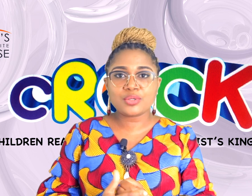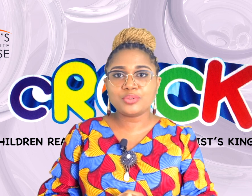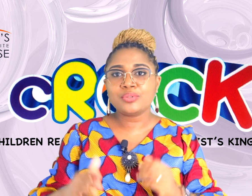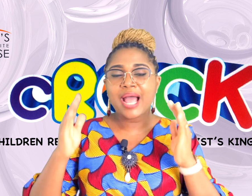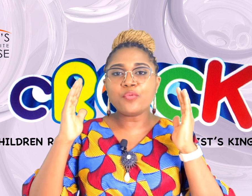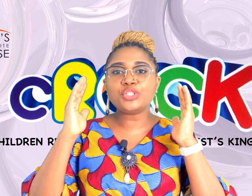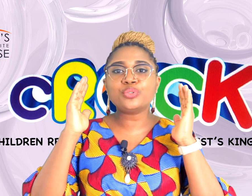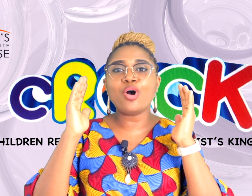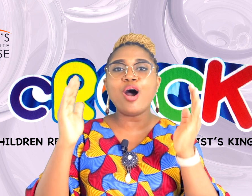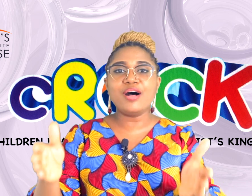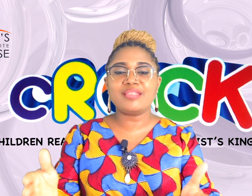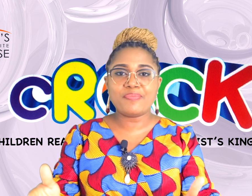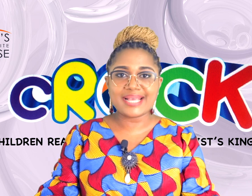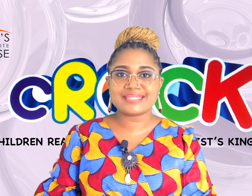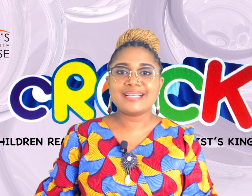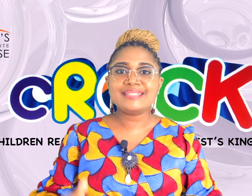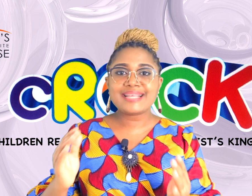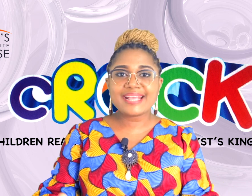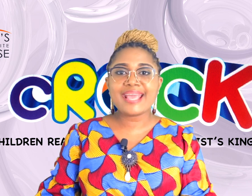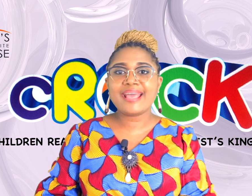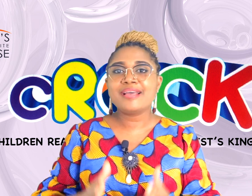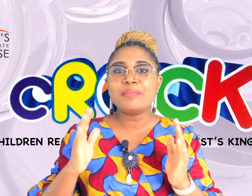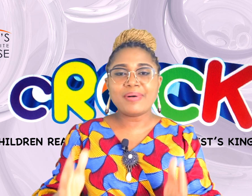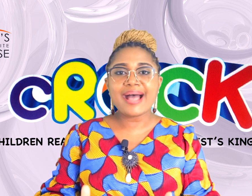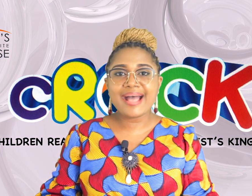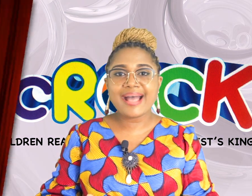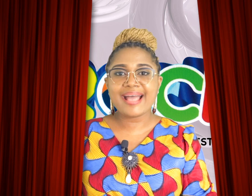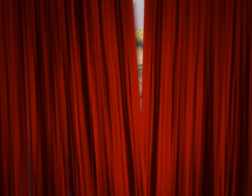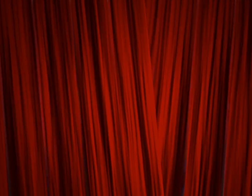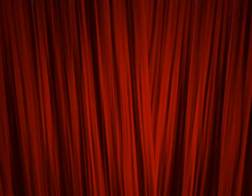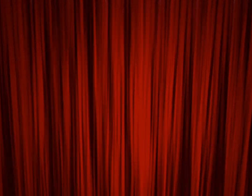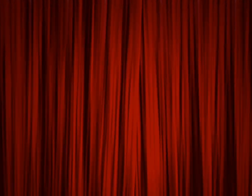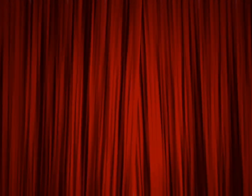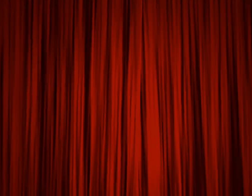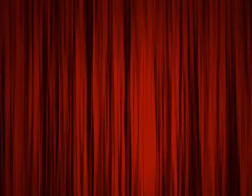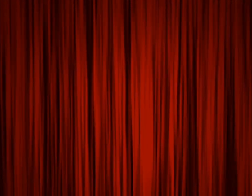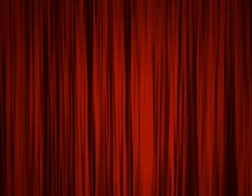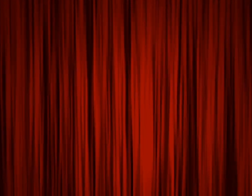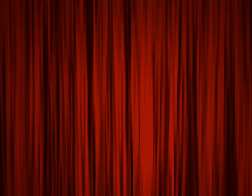back to school, I wish you all the best. Take care. Bye.